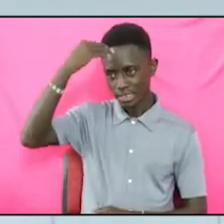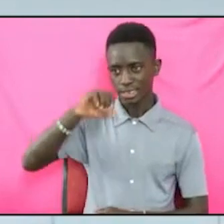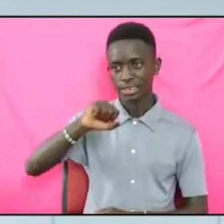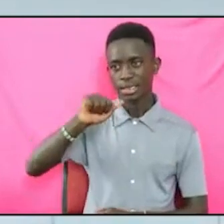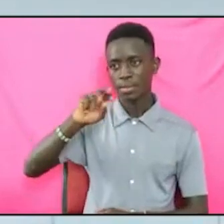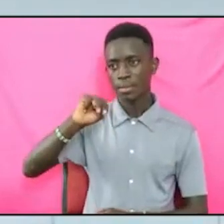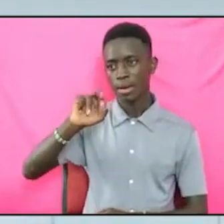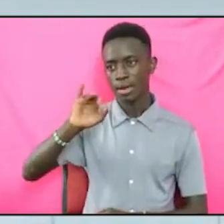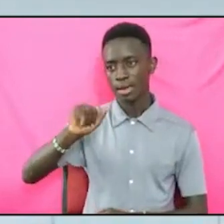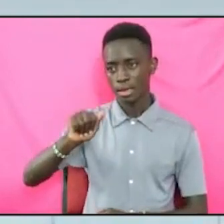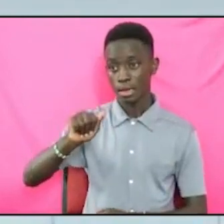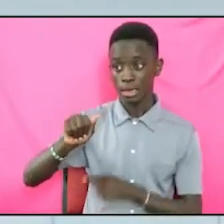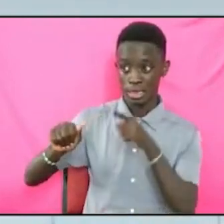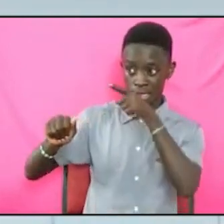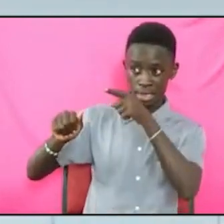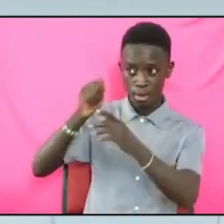him of his leprosy.